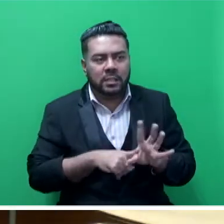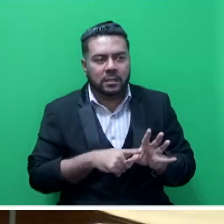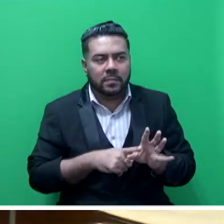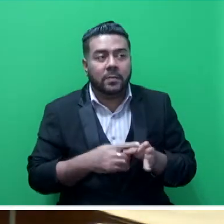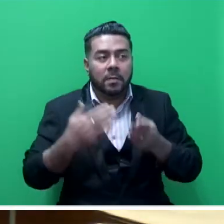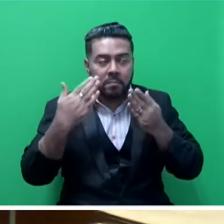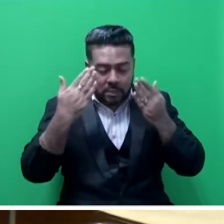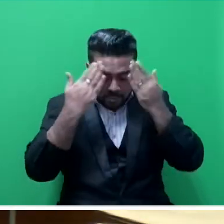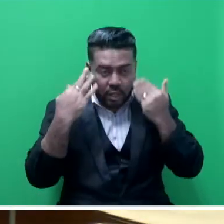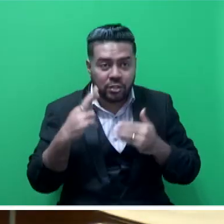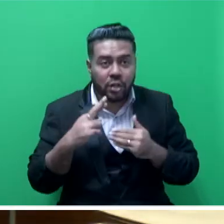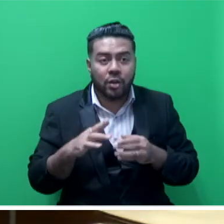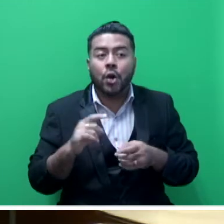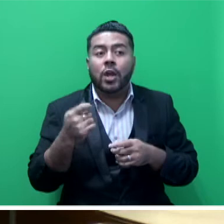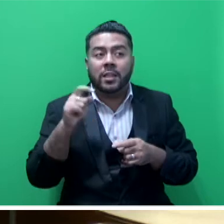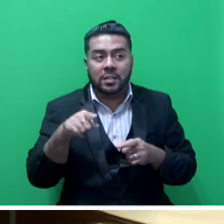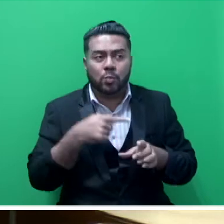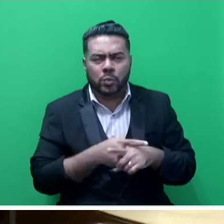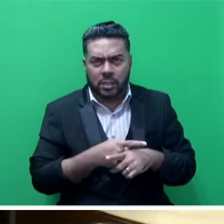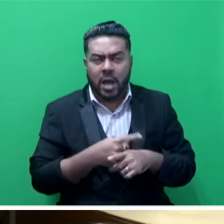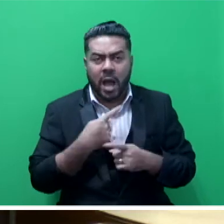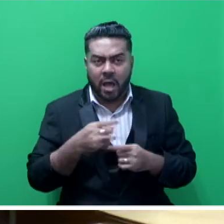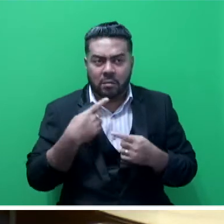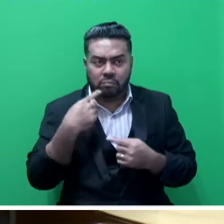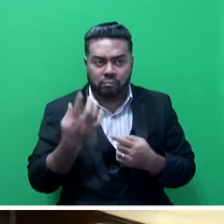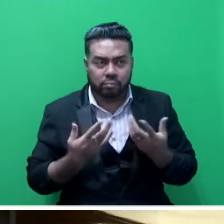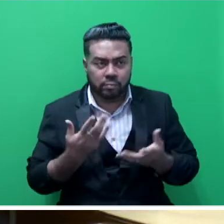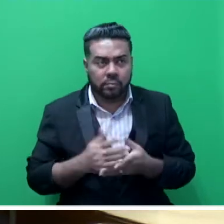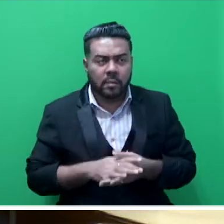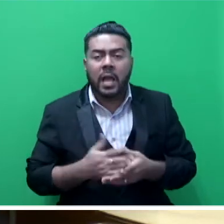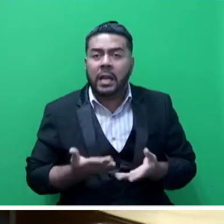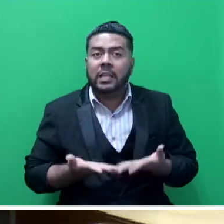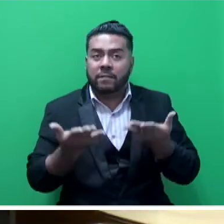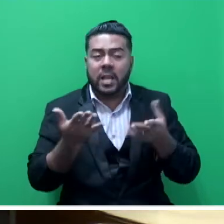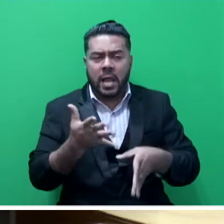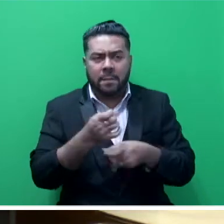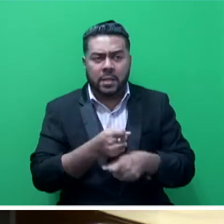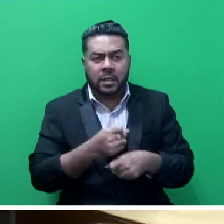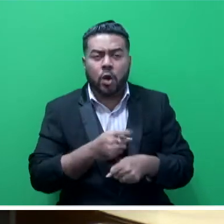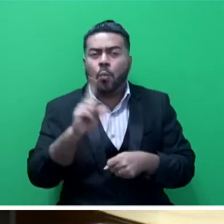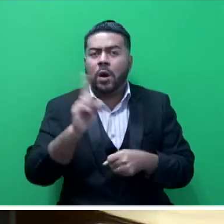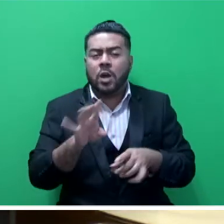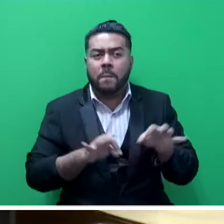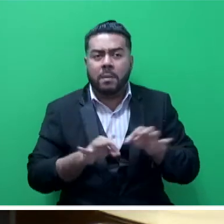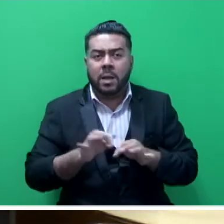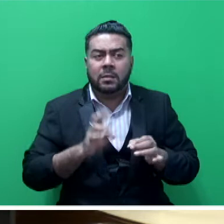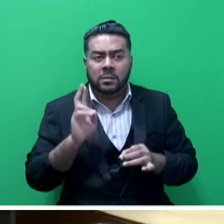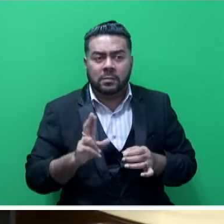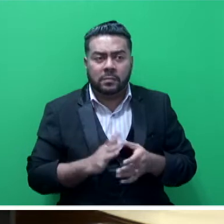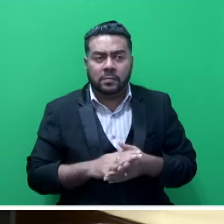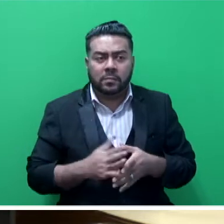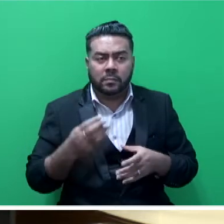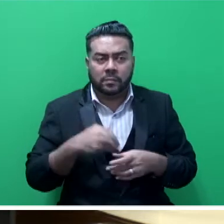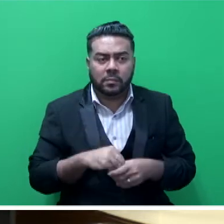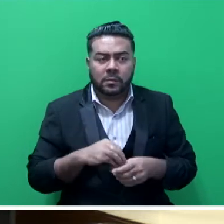Mr. Speaker, earlier this week I had gave an update on what our plans are with regard to dealing